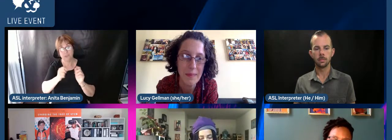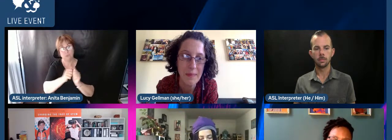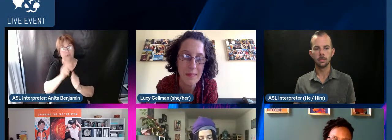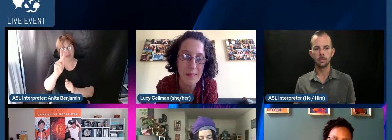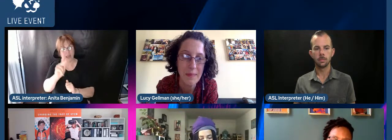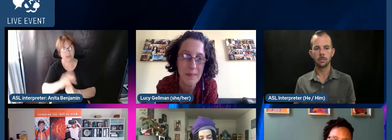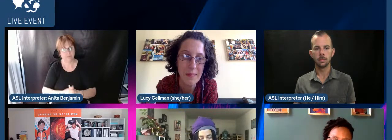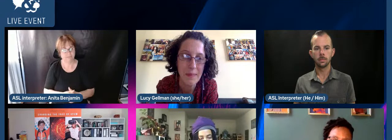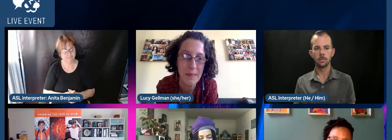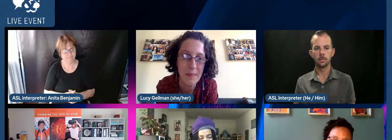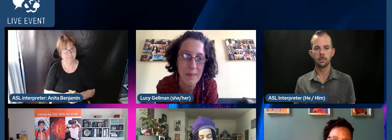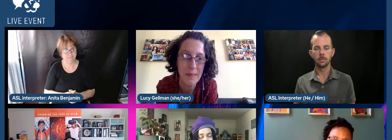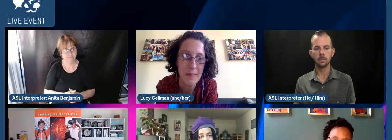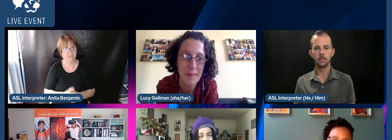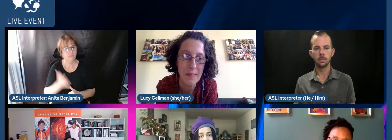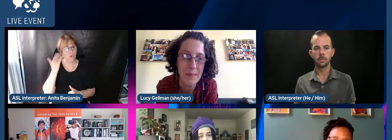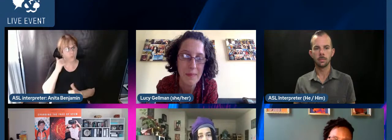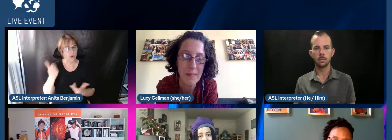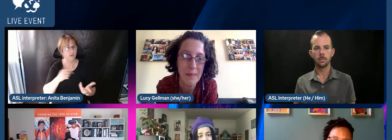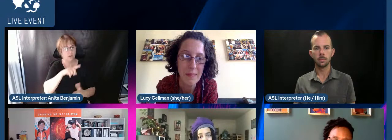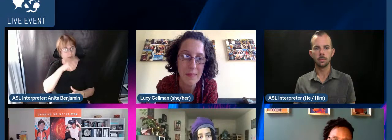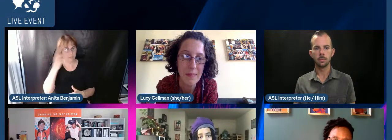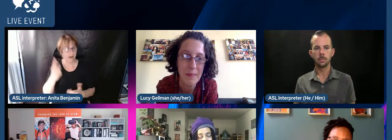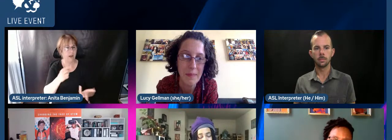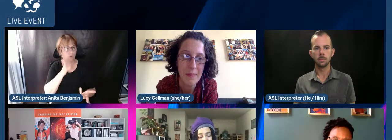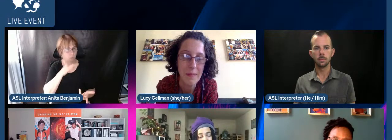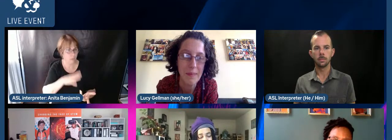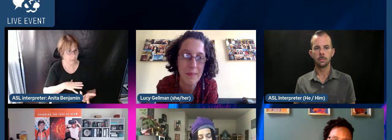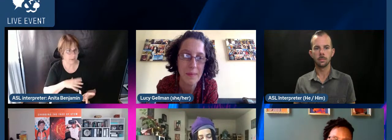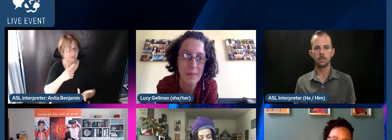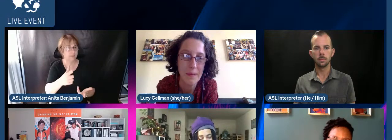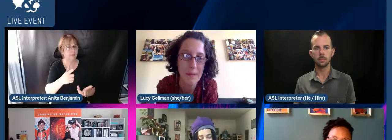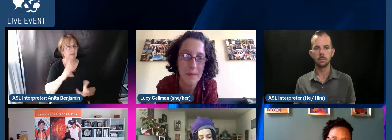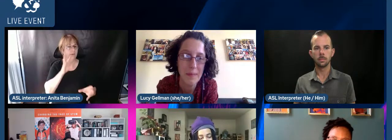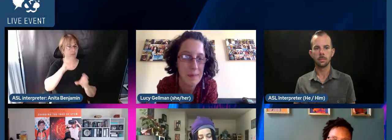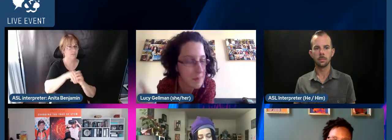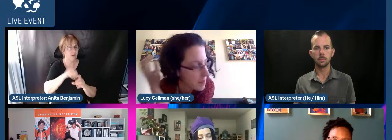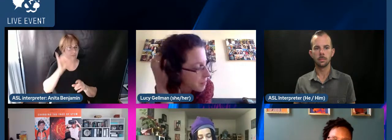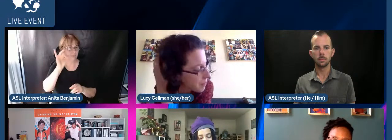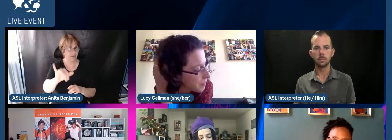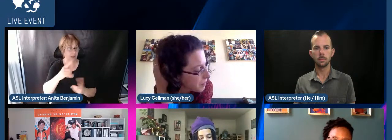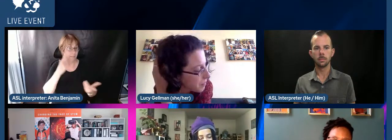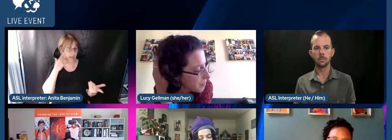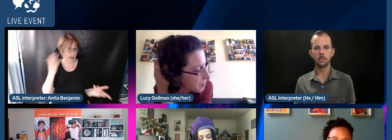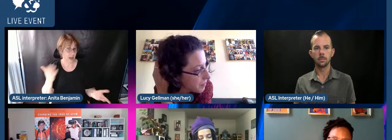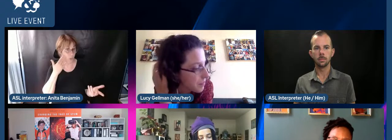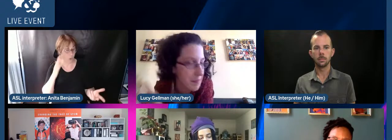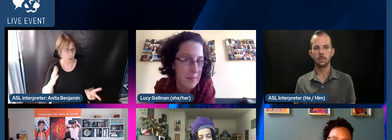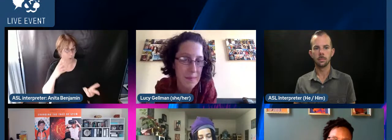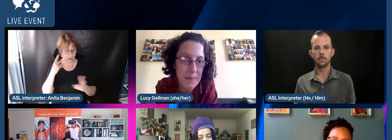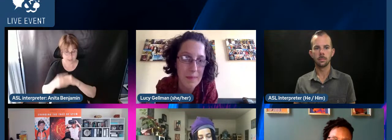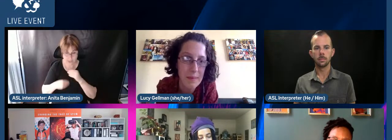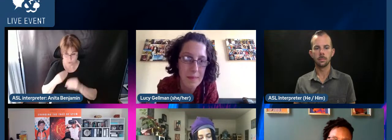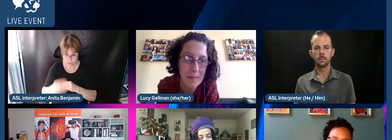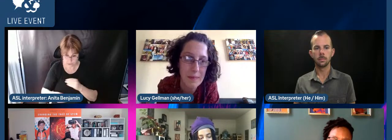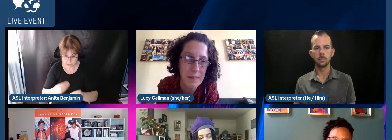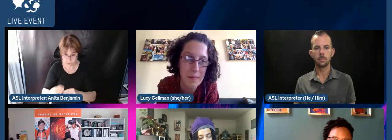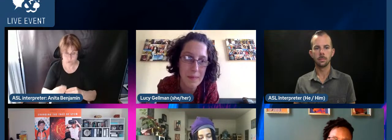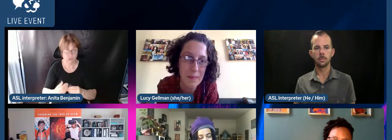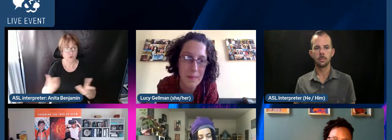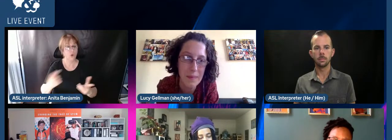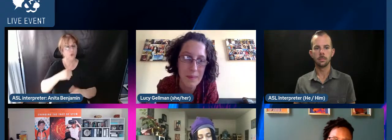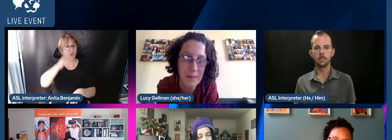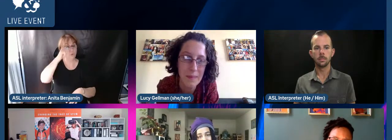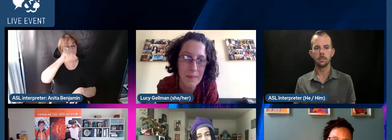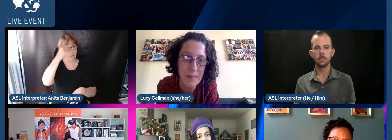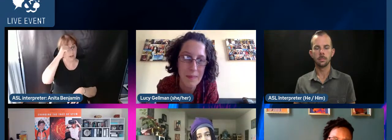Black woman on the commercial getting the diamond, right? Mm-hmm. I've been married 32 years to a Black man who